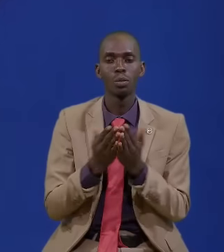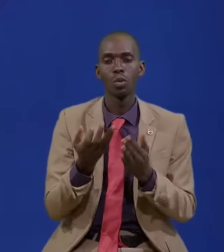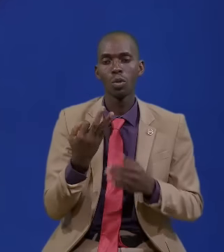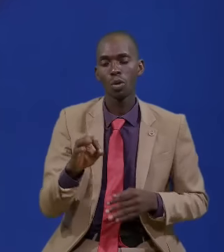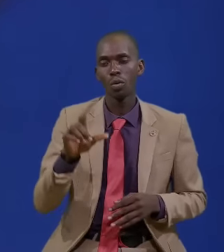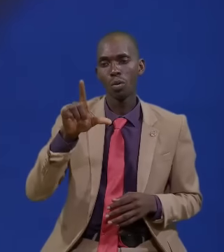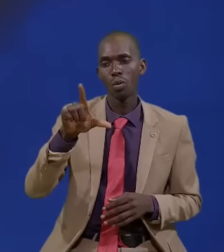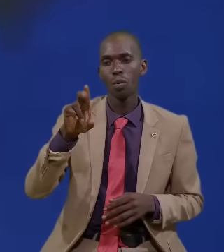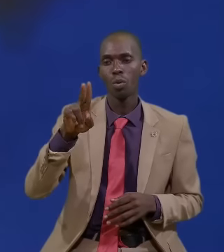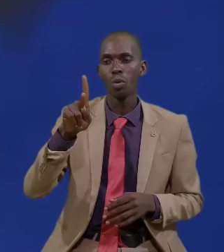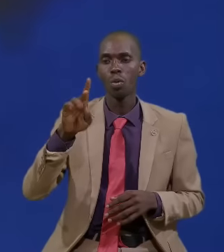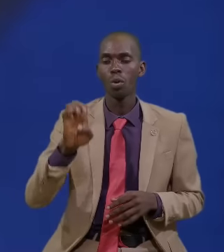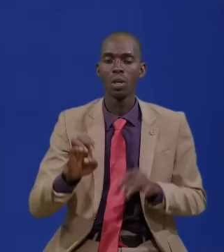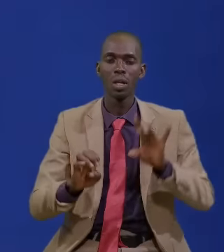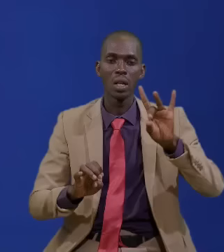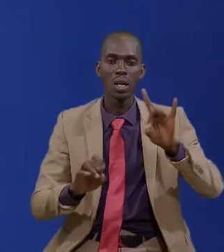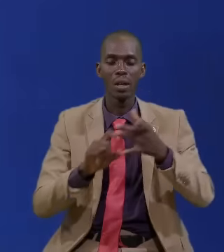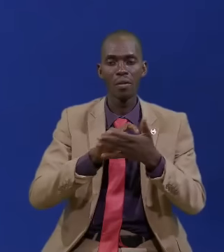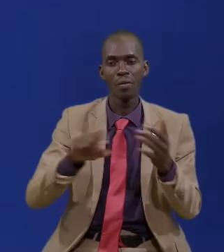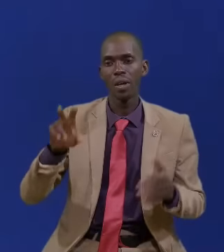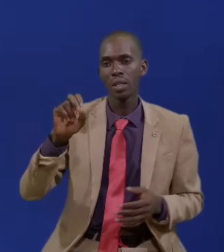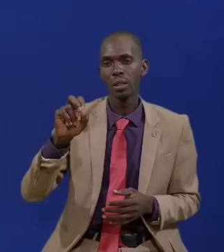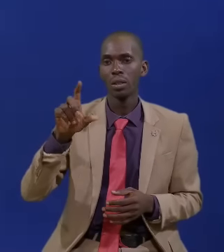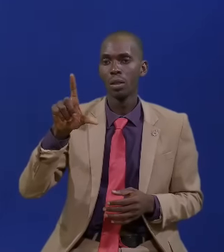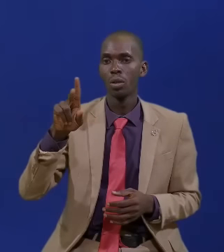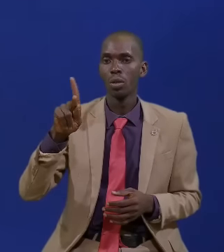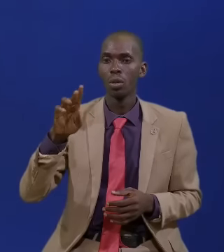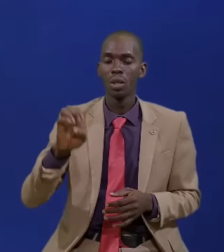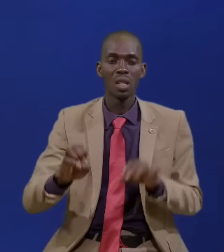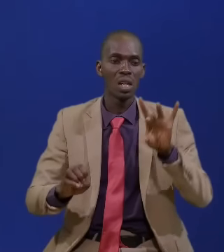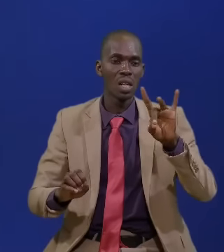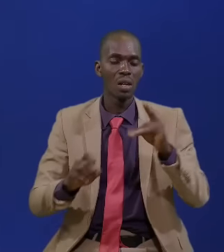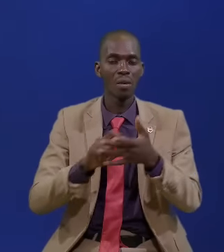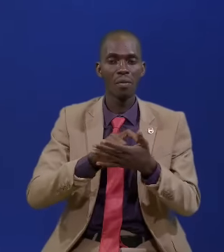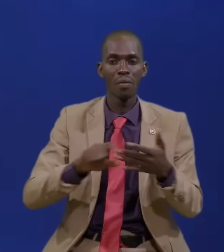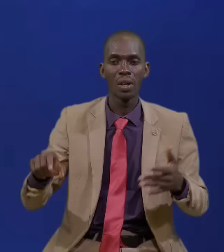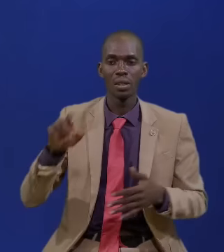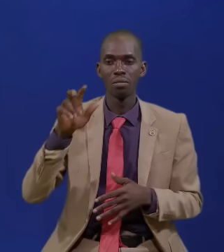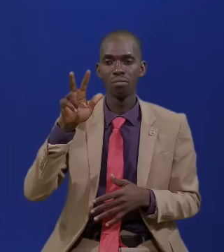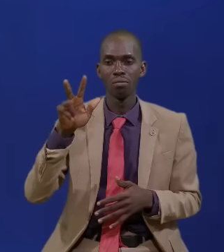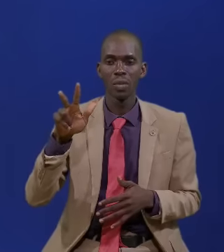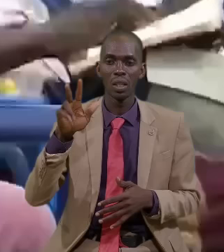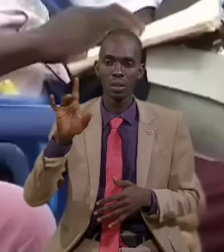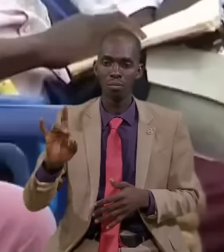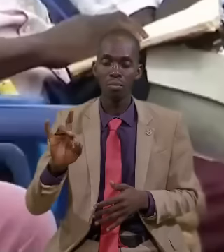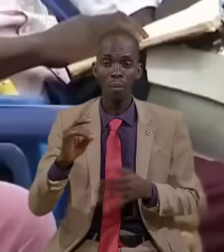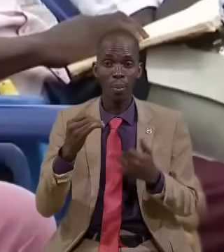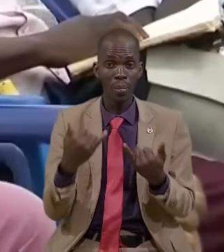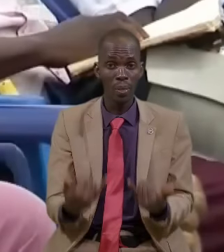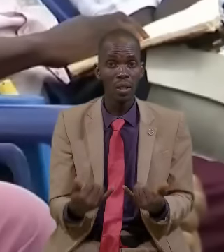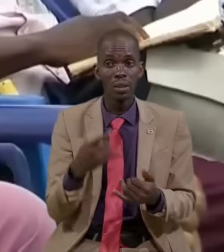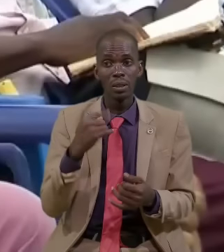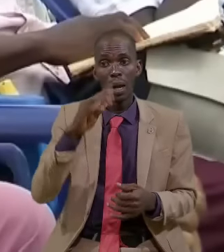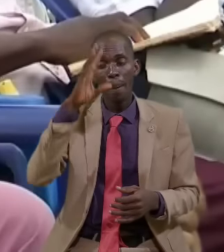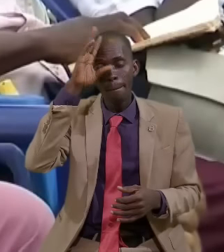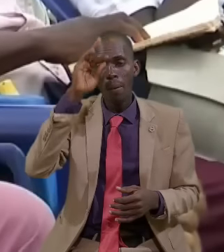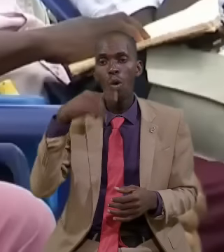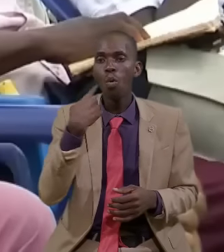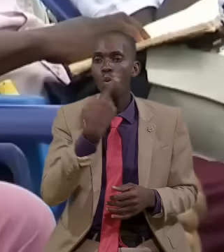I'm reading from verse 38. Luke chapter 8, verse 38. Now the man out of whom the devils were